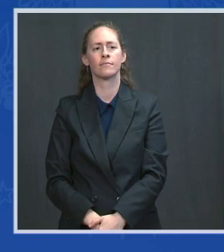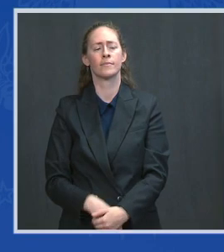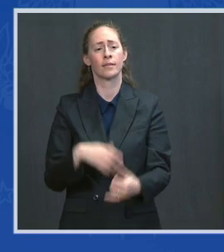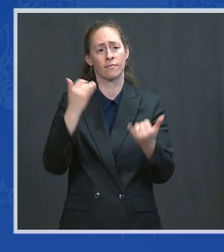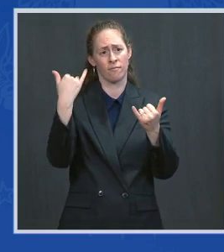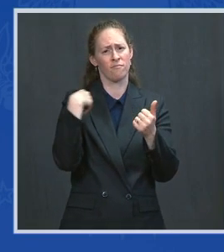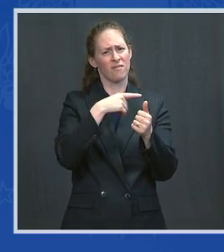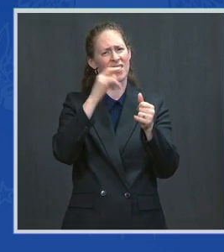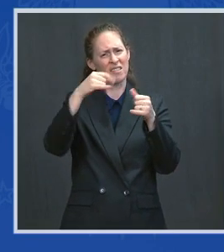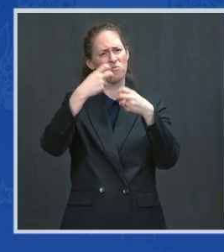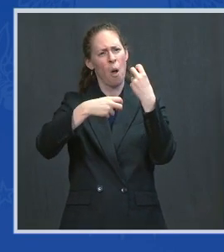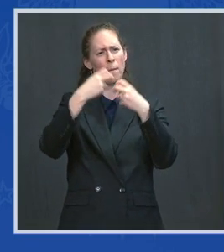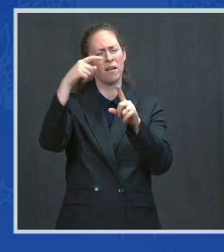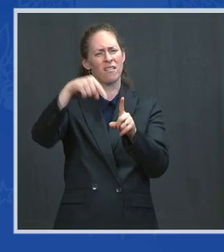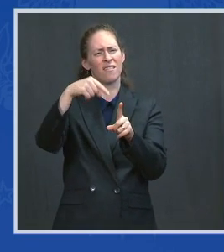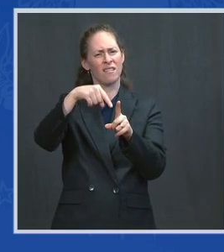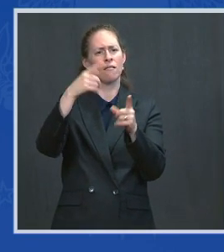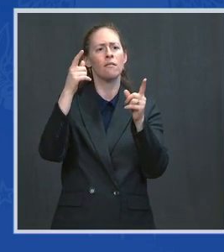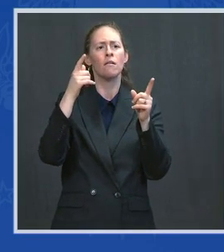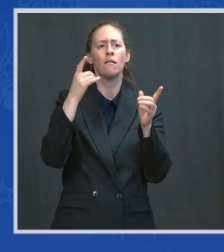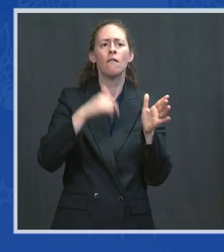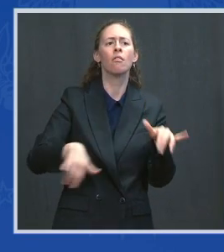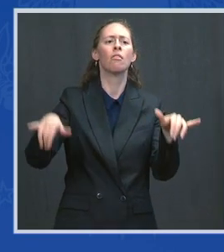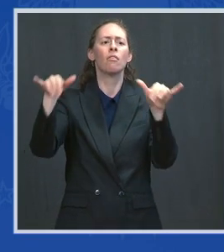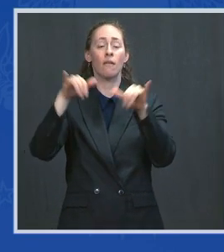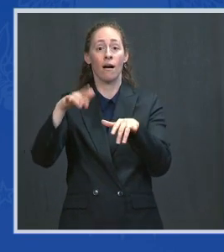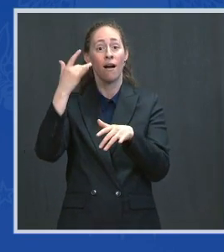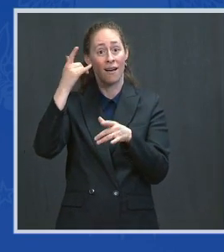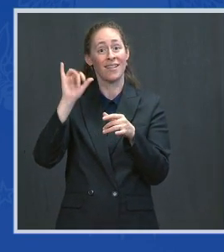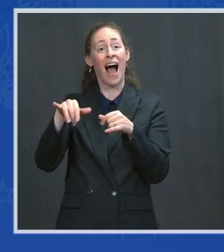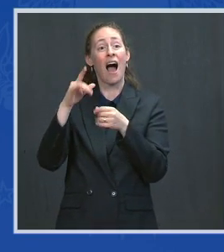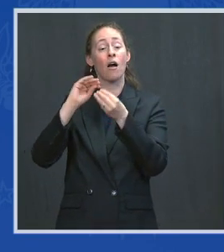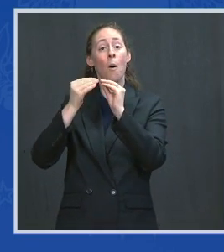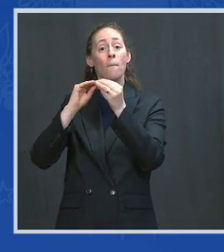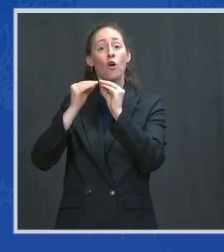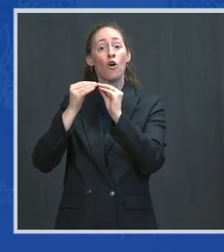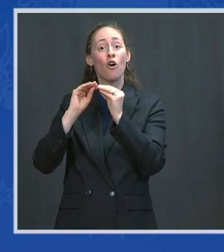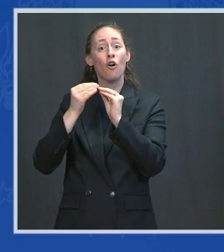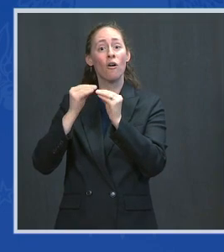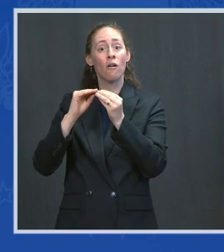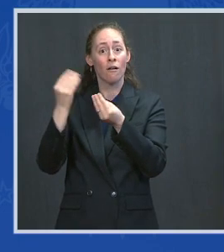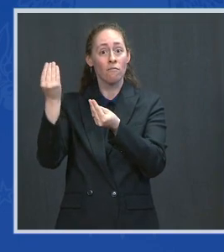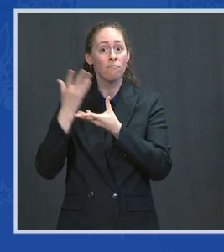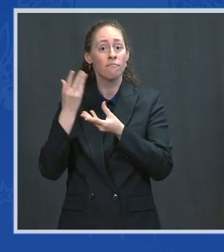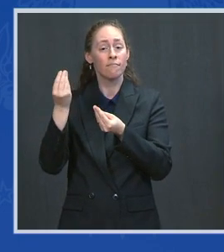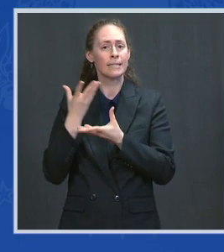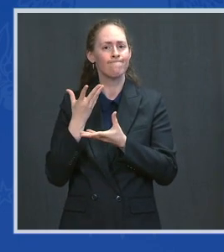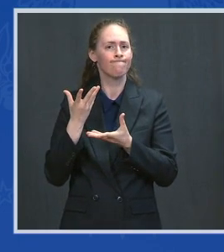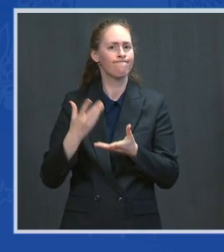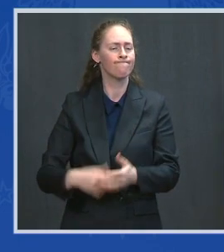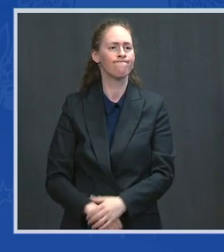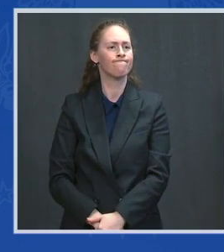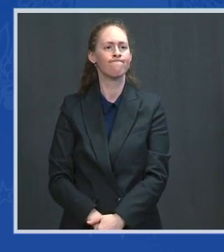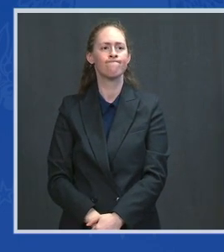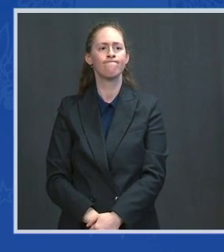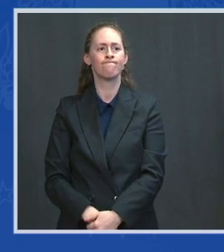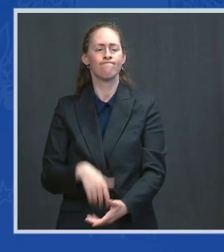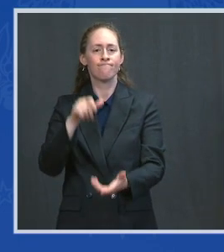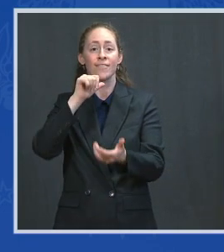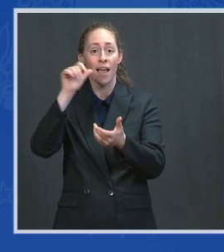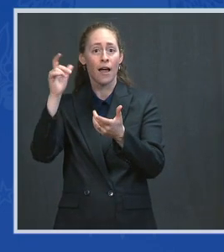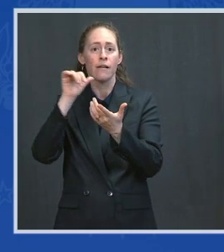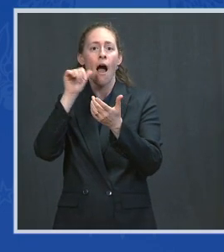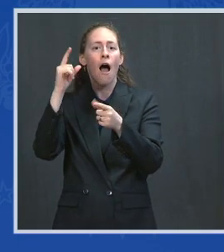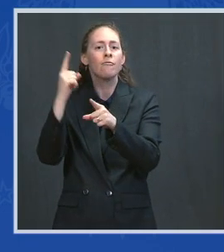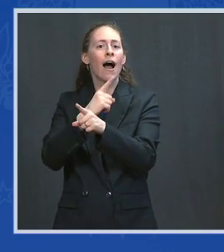It stems from two challenges. First, there's lack of resources and training for state and local law enforcement to accurately identify and report